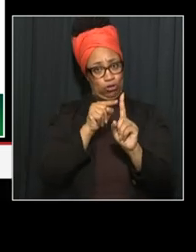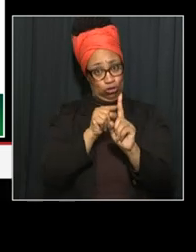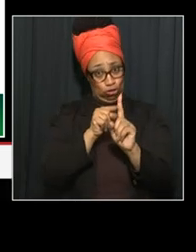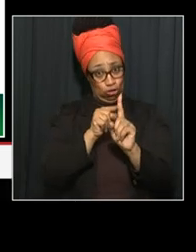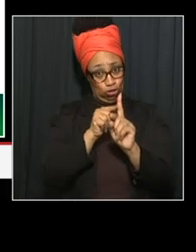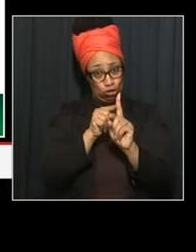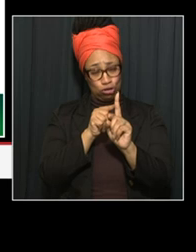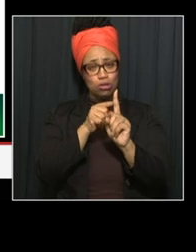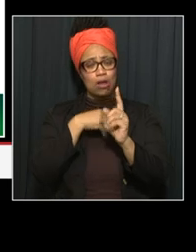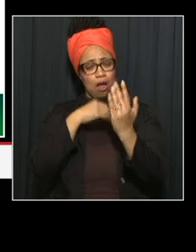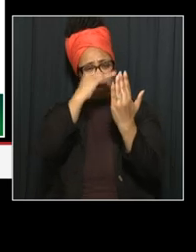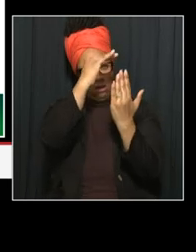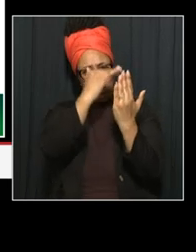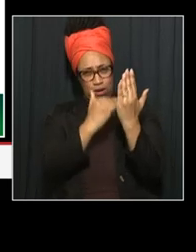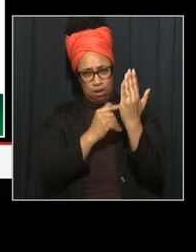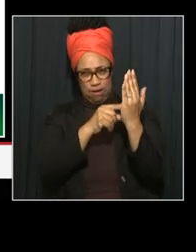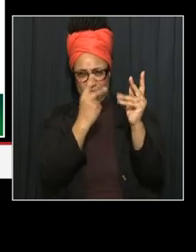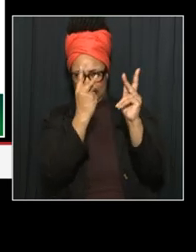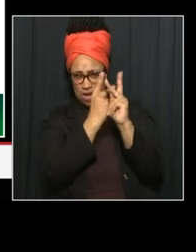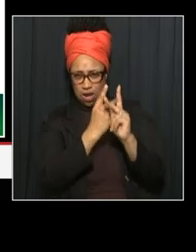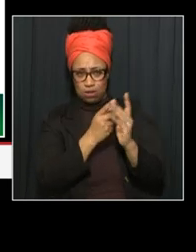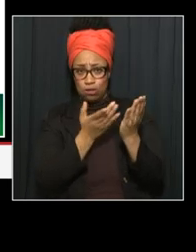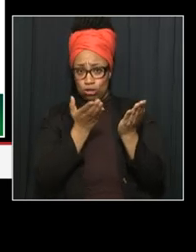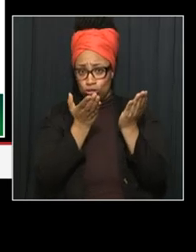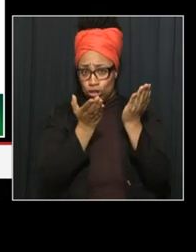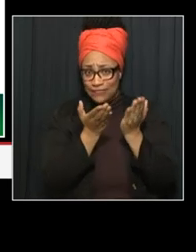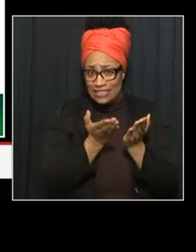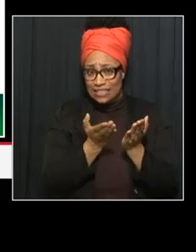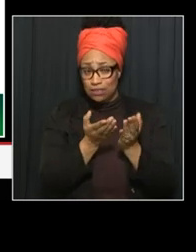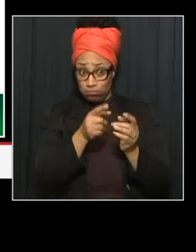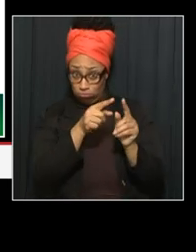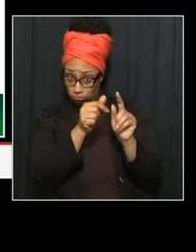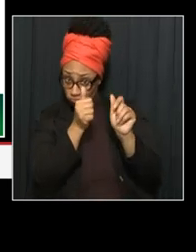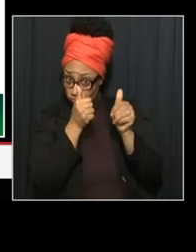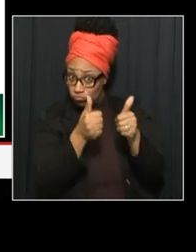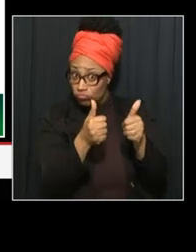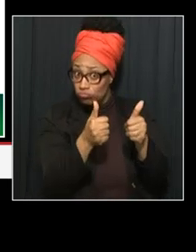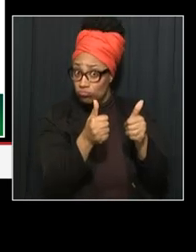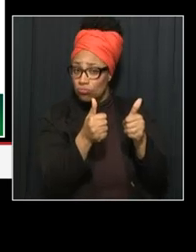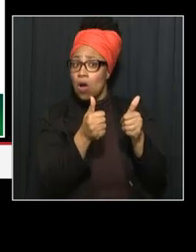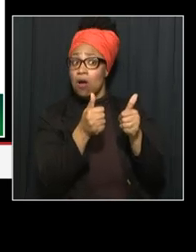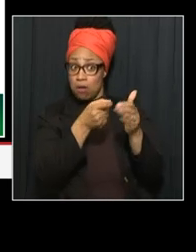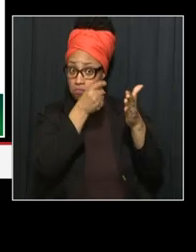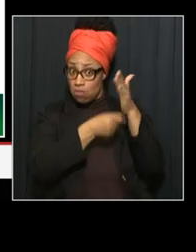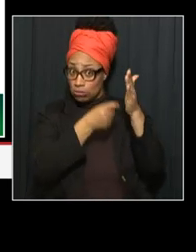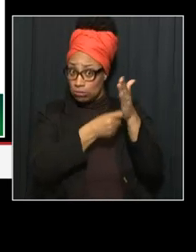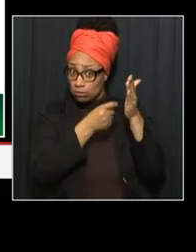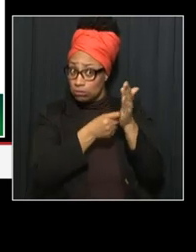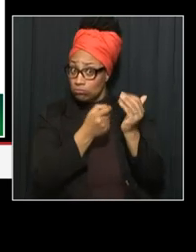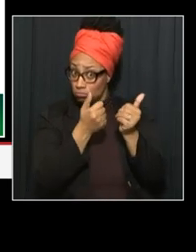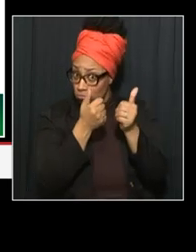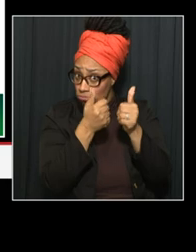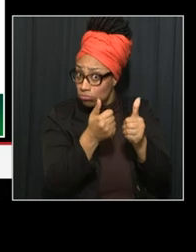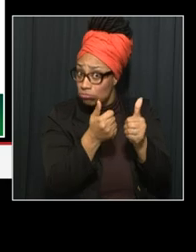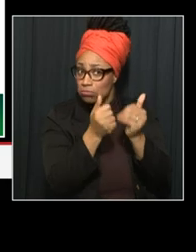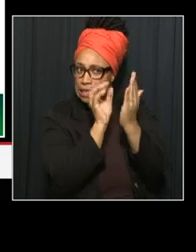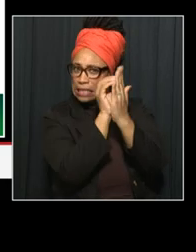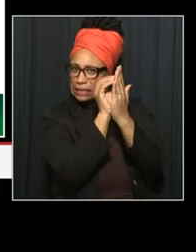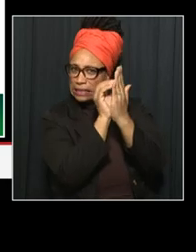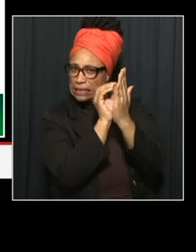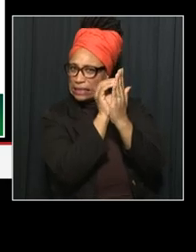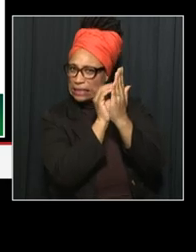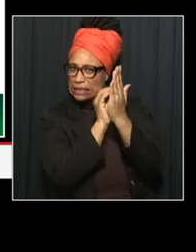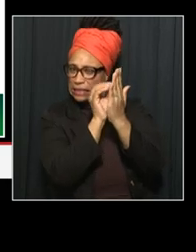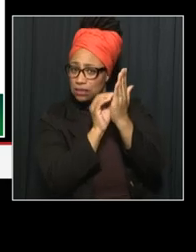what we're doing this year. So the mayor talked about inflation. Well, how much do schools cost? How much does transportation cost? How much does it cost to build affordable housing?